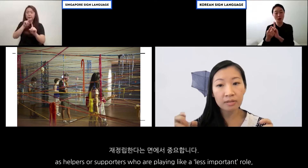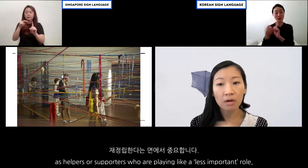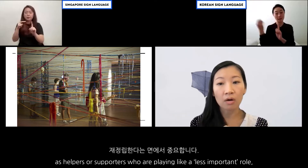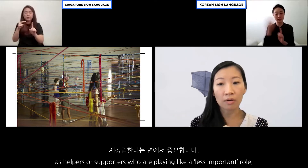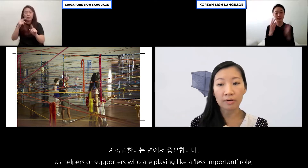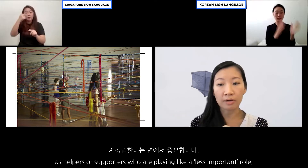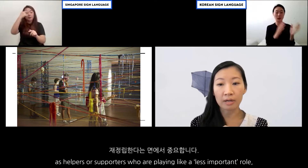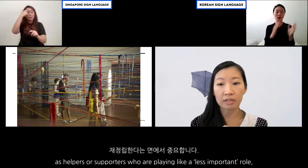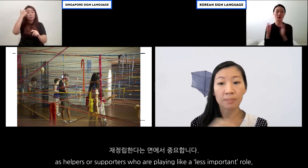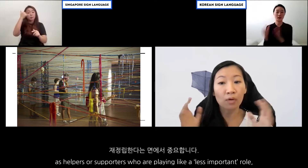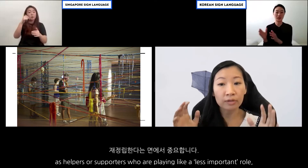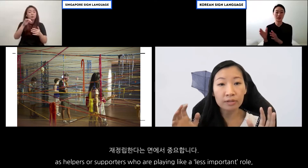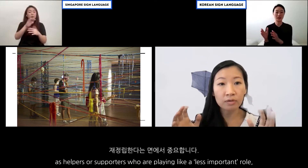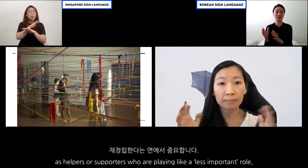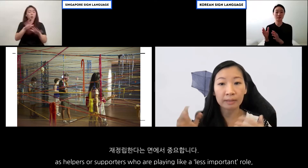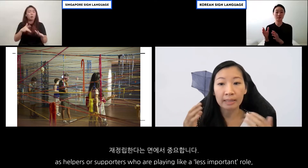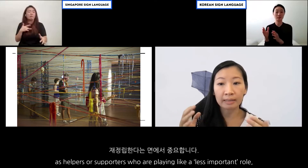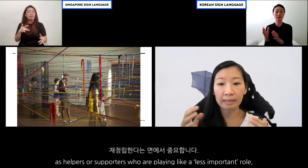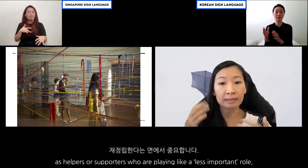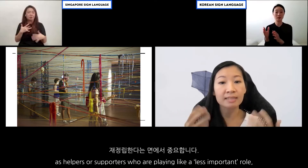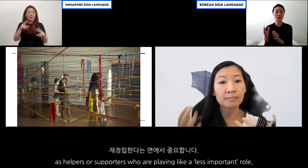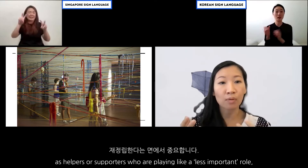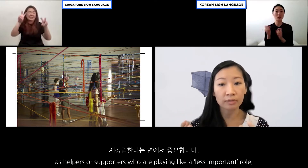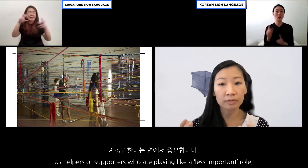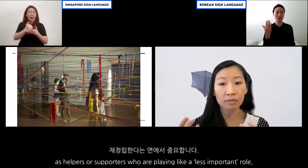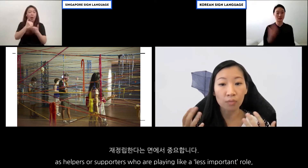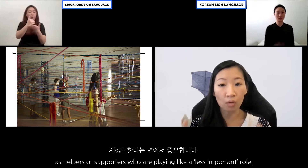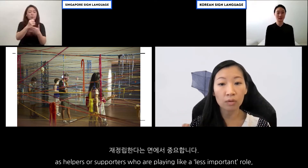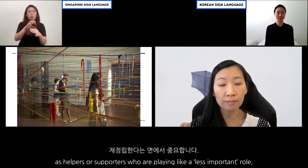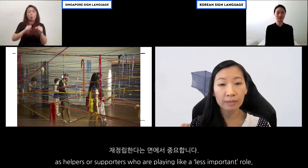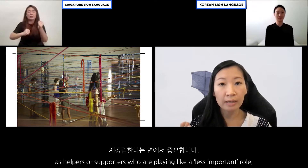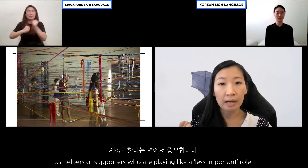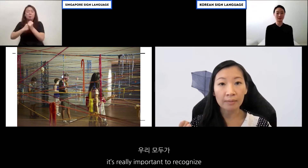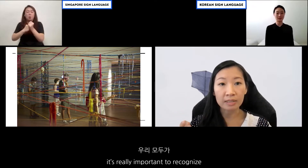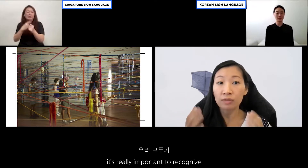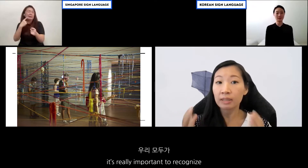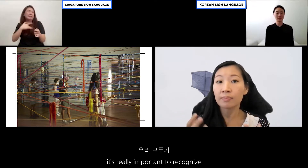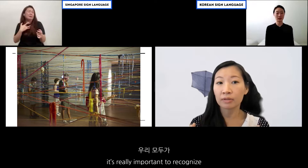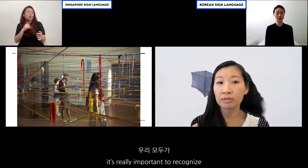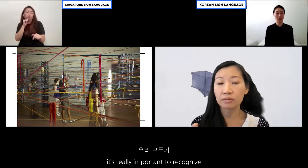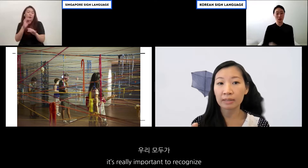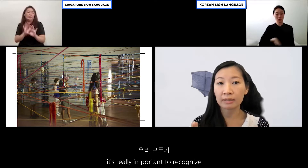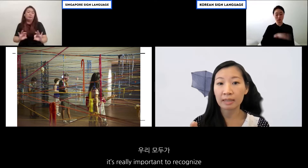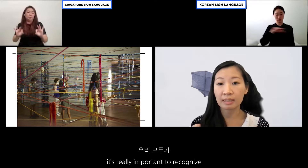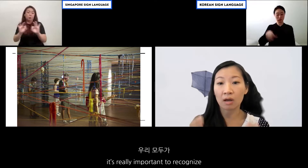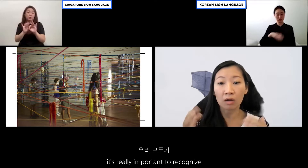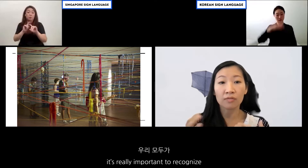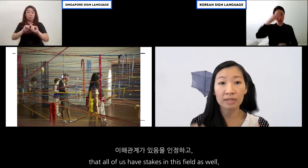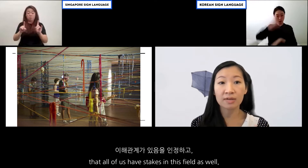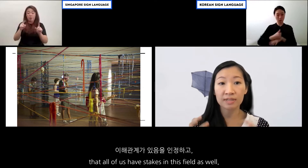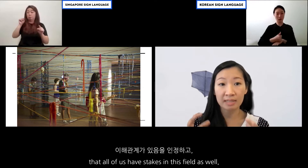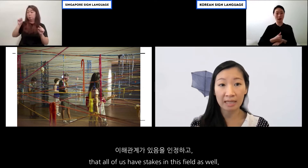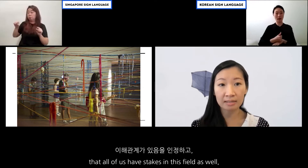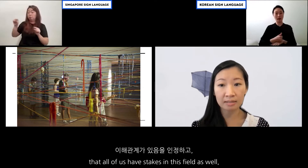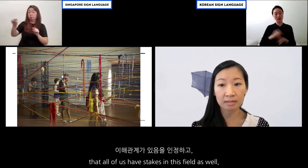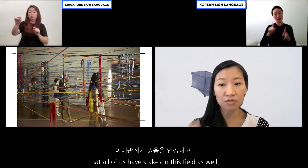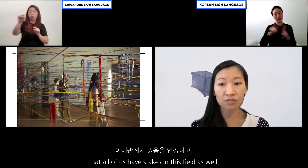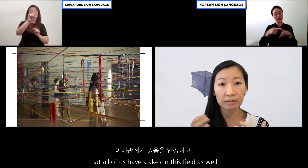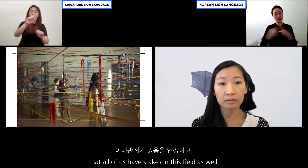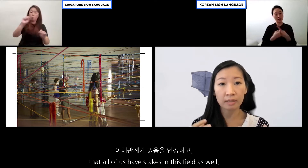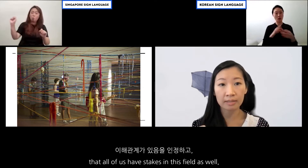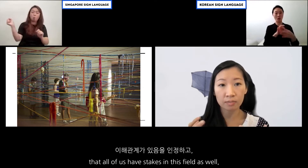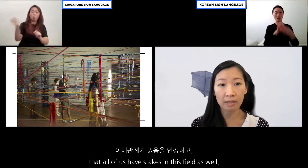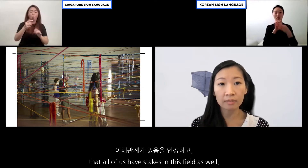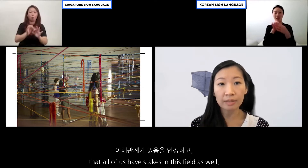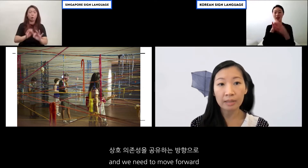helpers or supporters who are playing like a less important role. It's really important to recognize that all of us have stakes in this